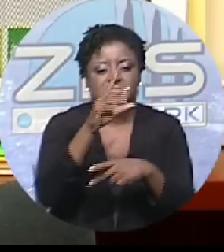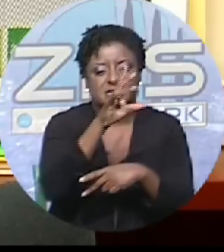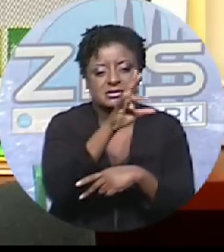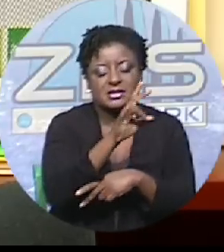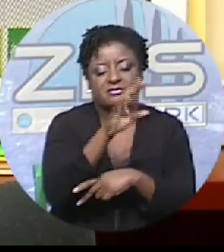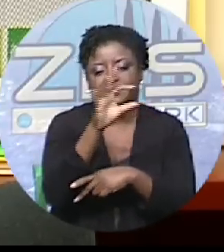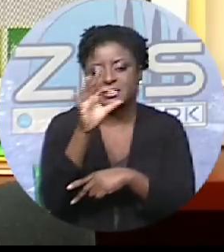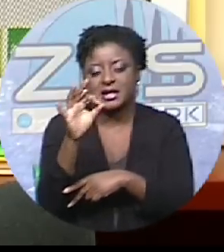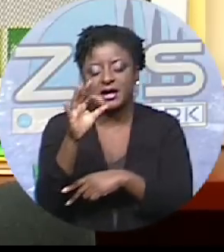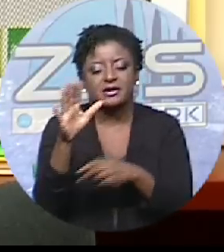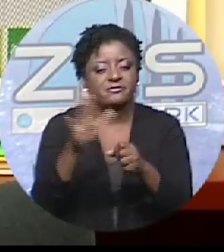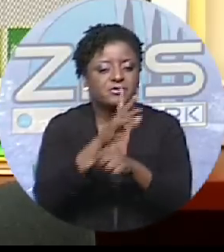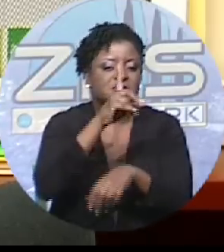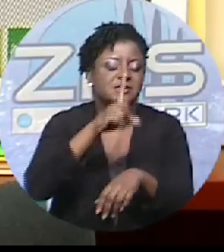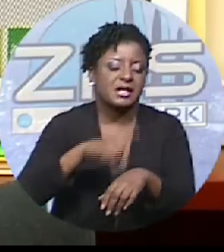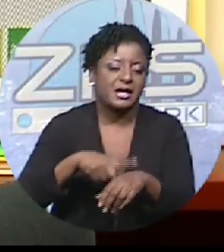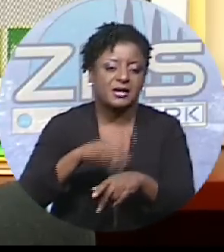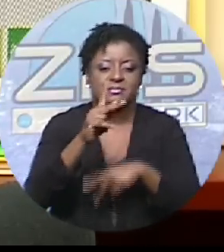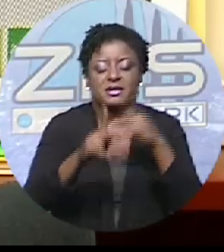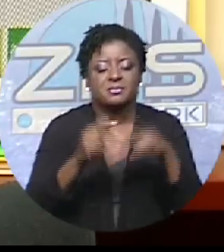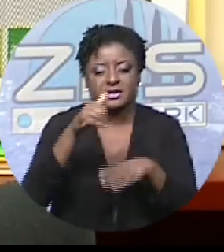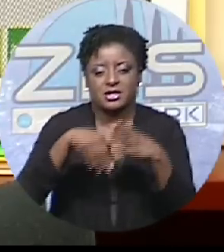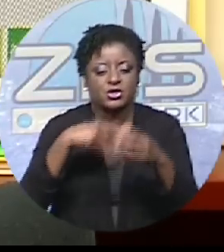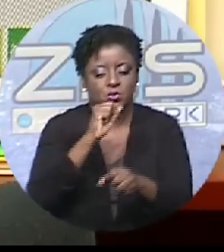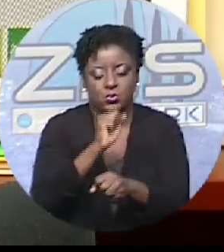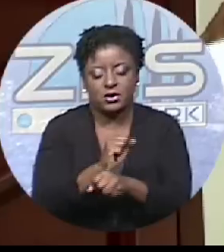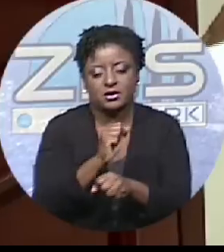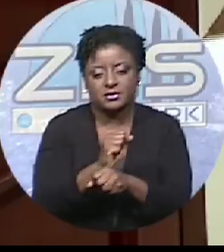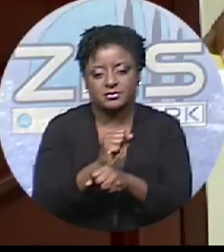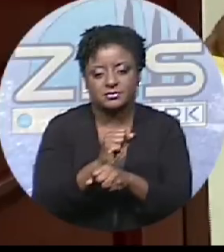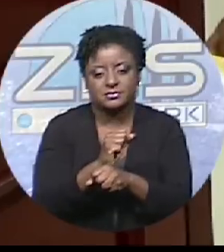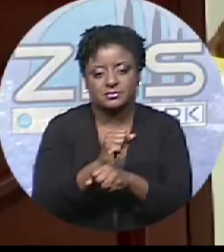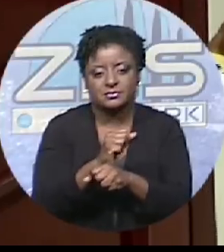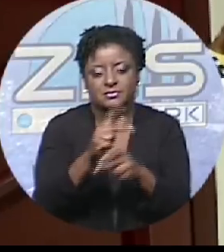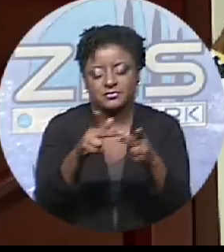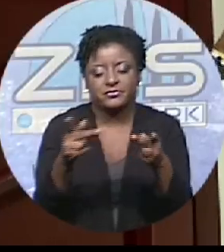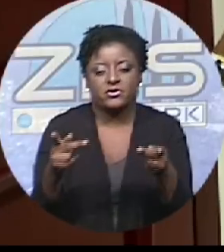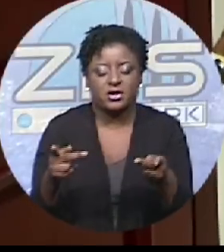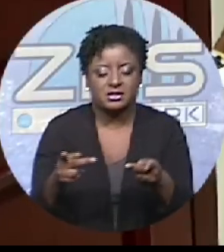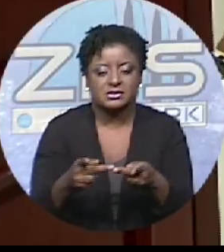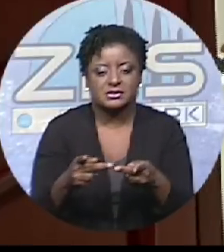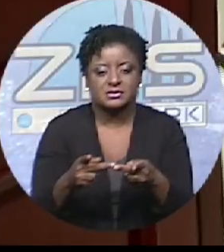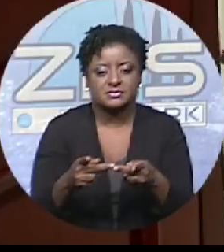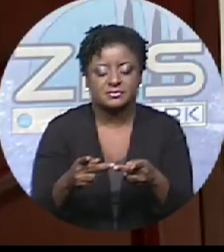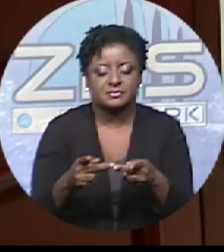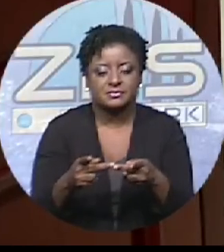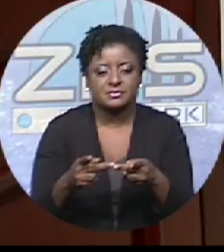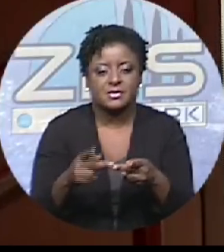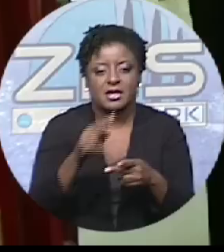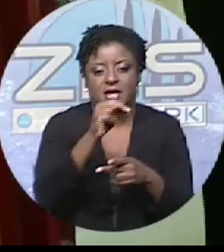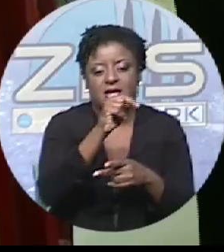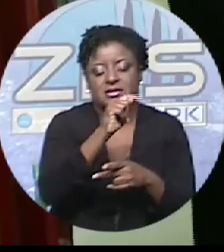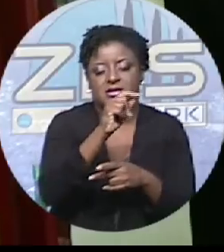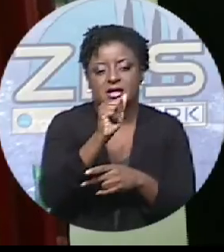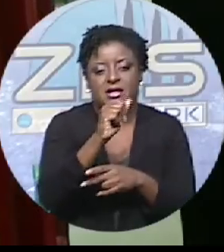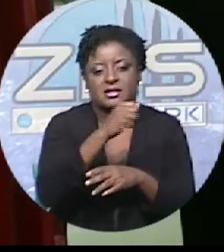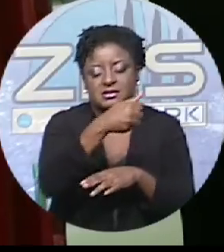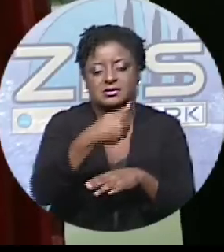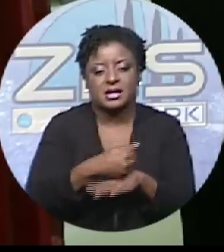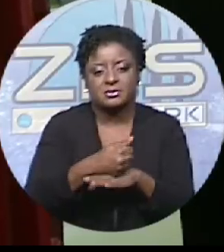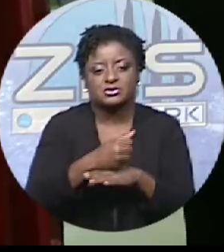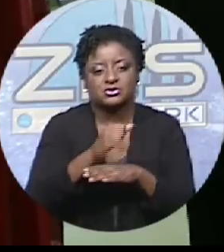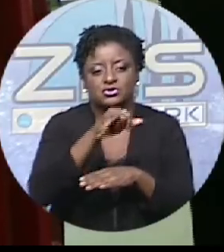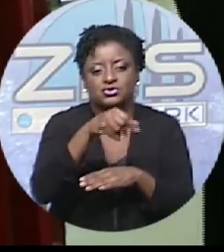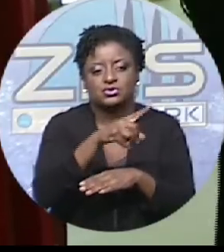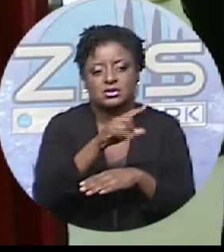79 full-time people in the workforce. The NTA was established in July 2013 and since that time